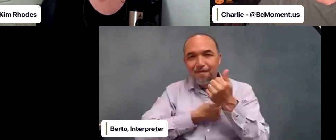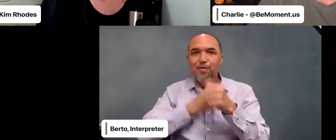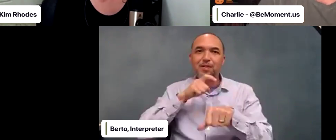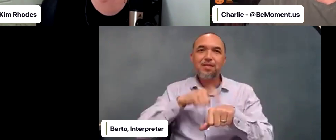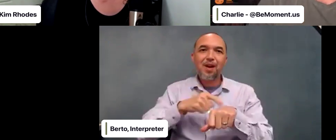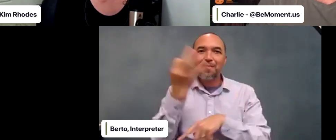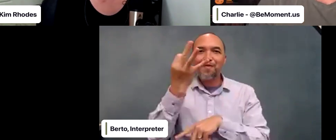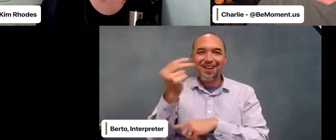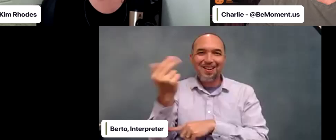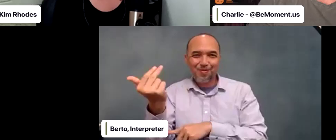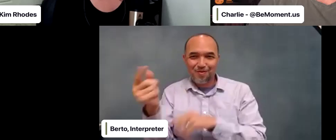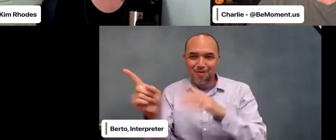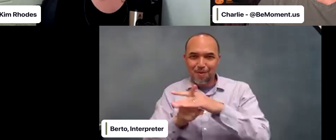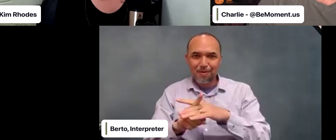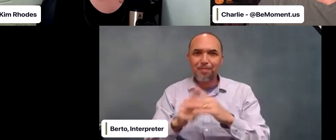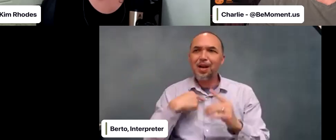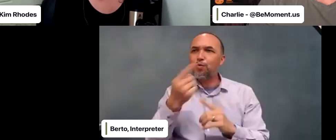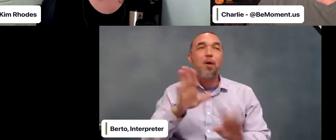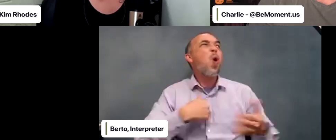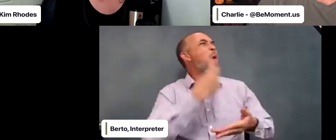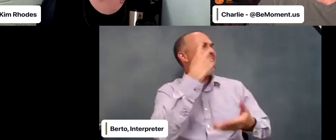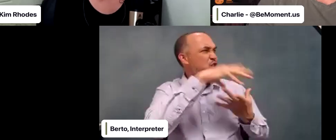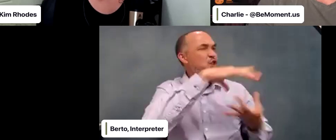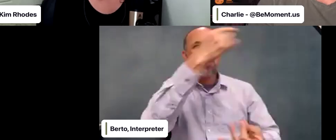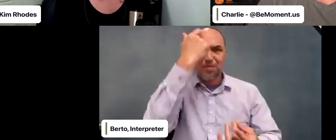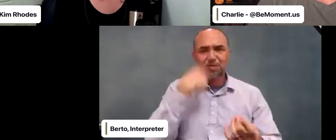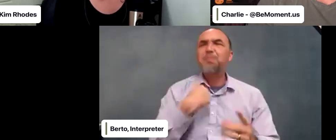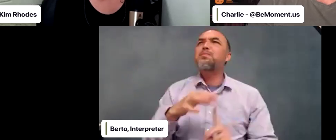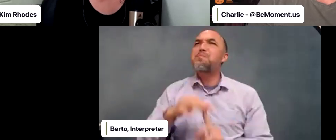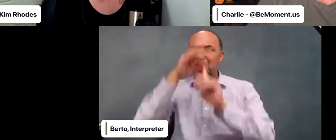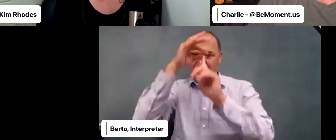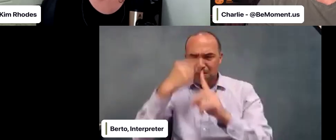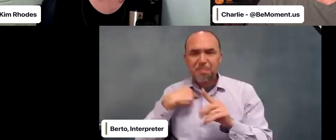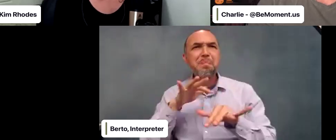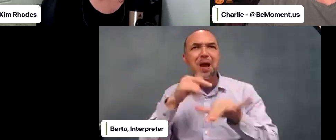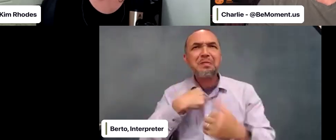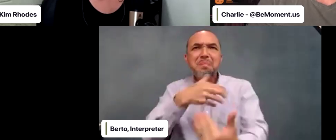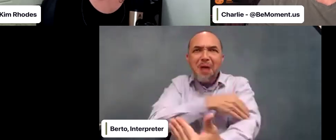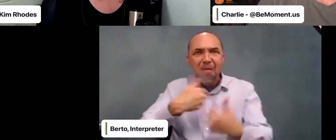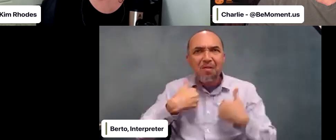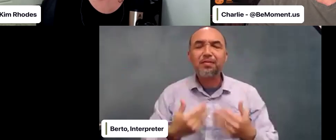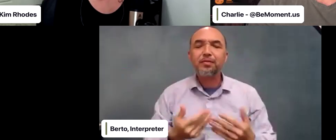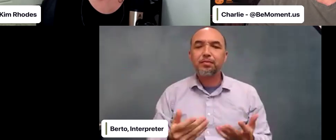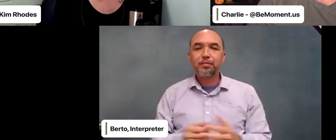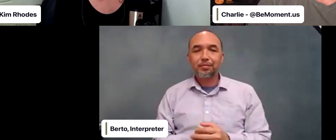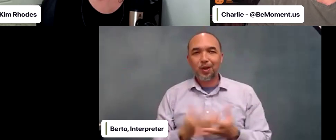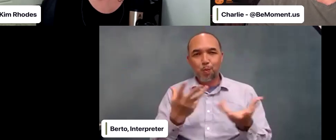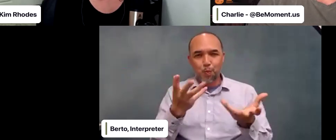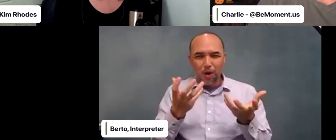wanted to be special. I wanted to be magic. I wanted to be powerful. And